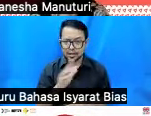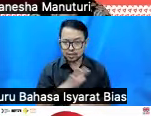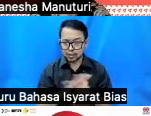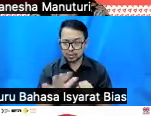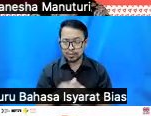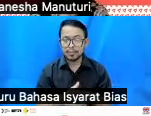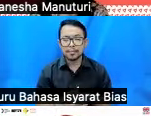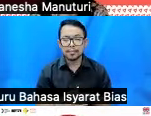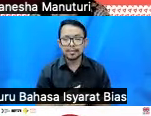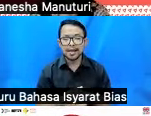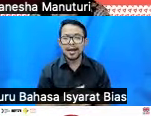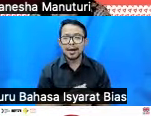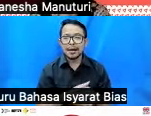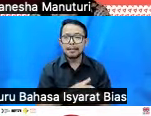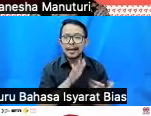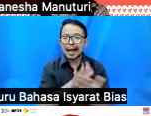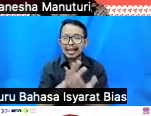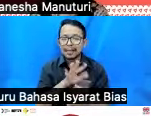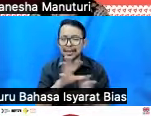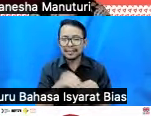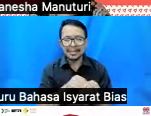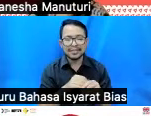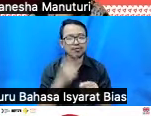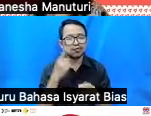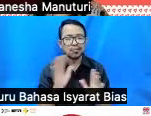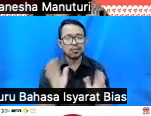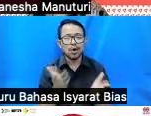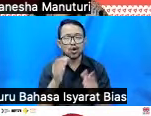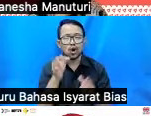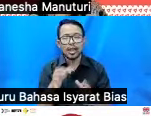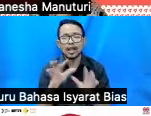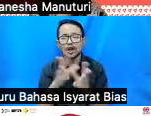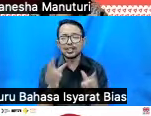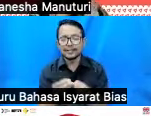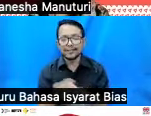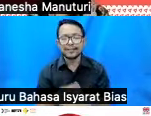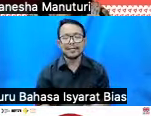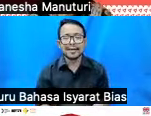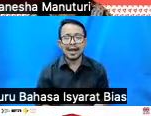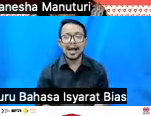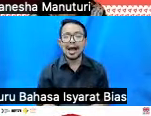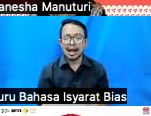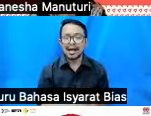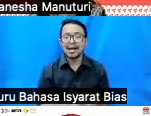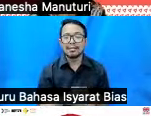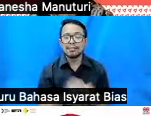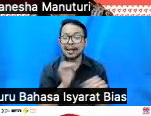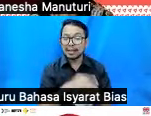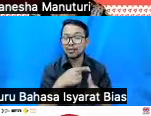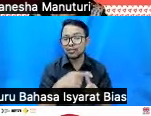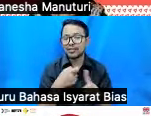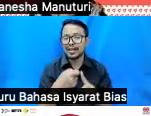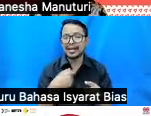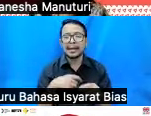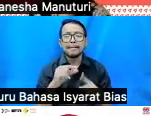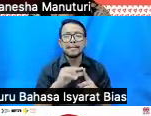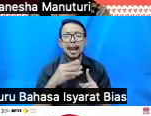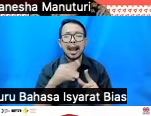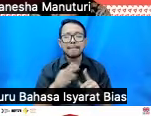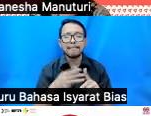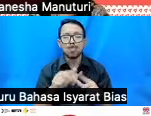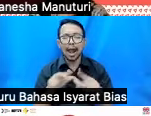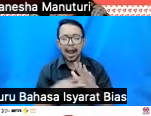enough. So participatory approach in developing an inclusive city. Good practices from the sub-district of Pelambuan and Kelayan